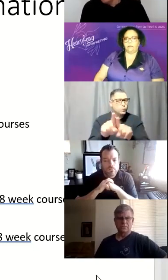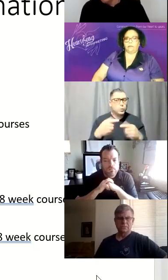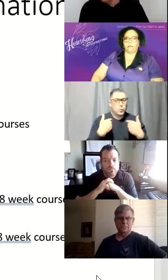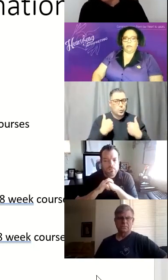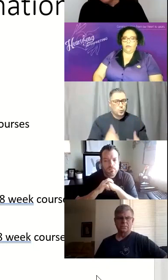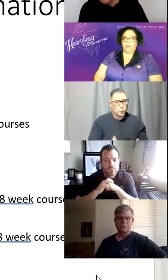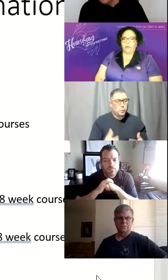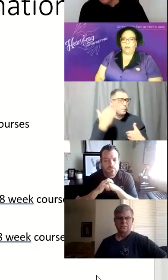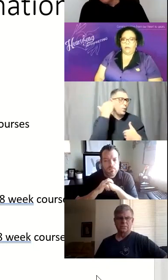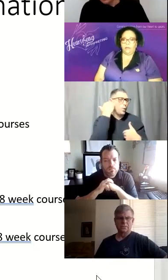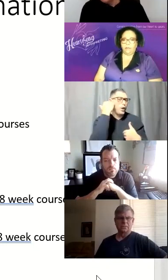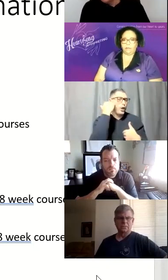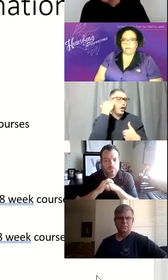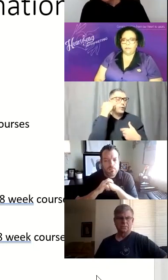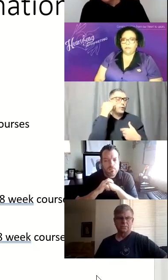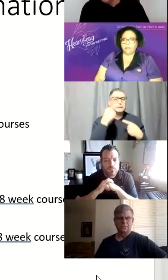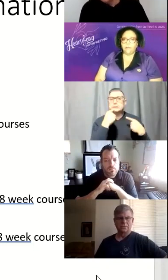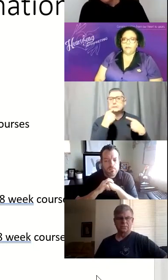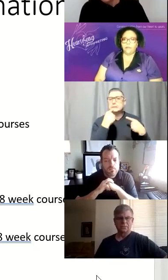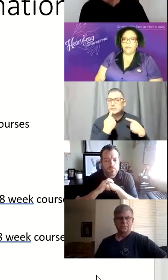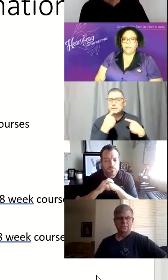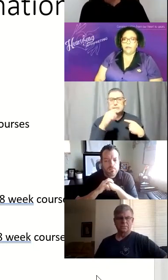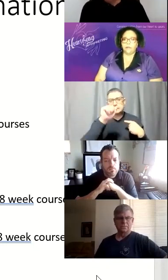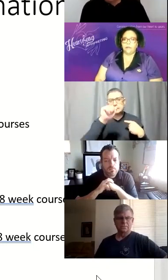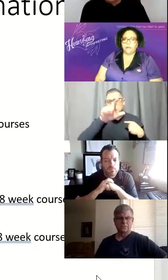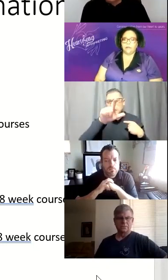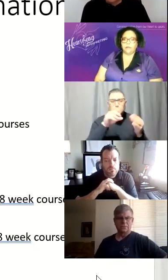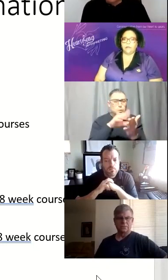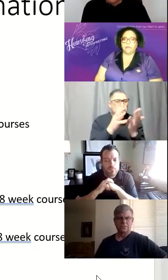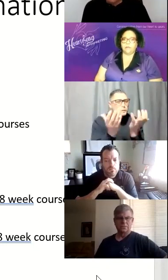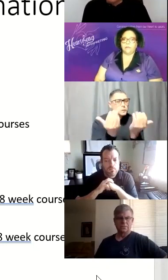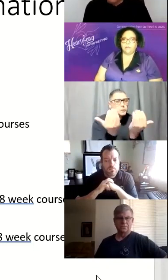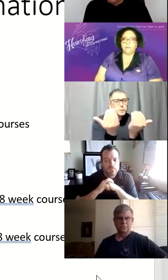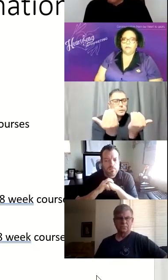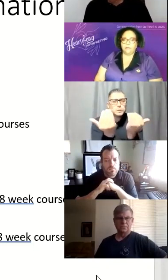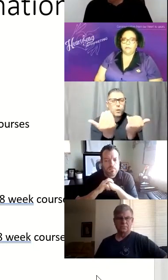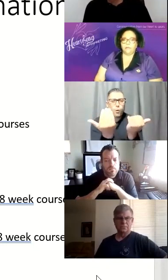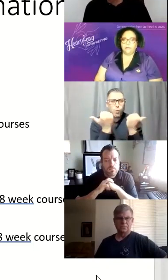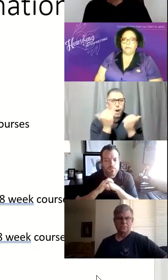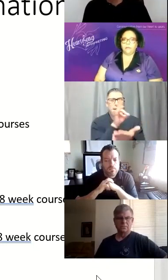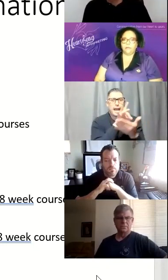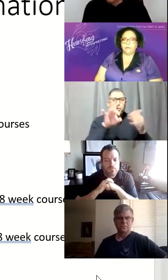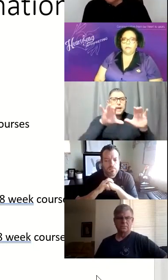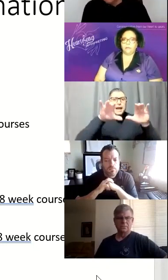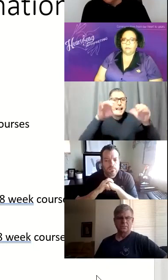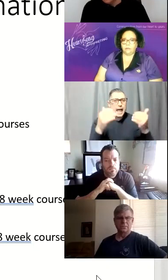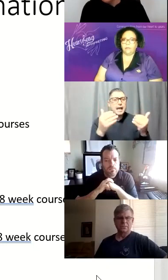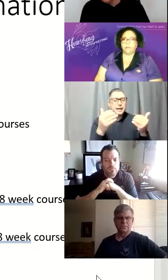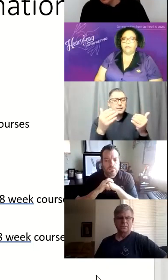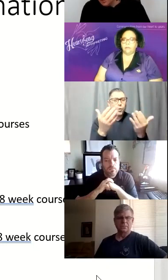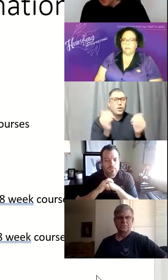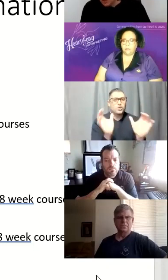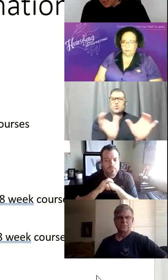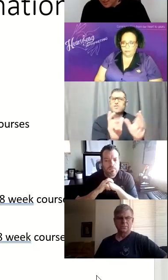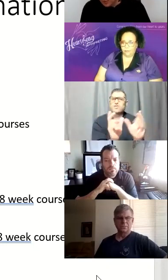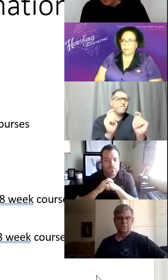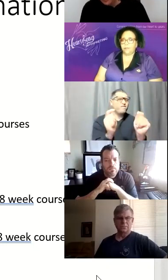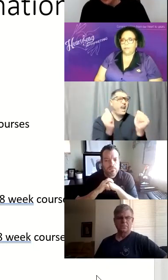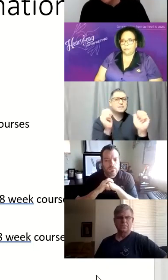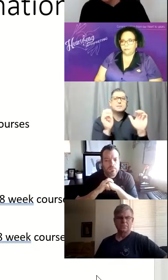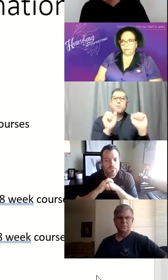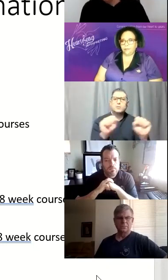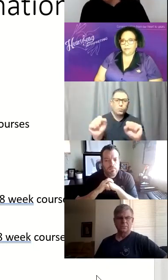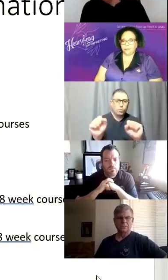am aware that the serious ASL students seem to really want an 8-week course because they want to get the certificate done as quickly as